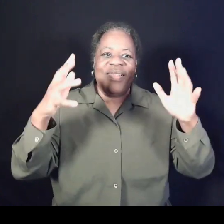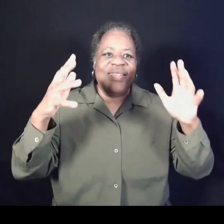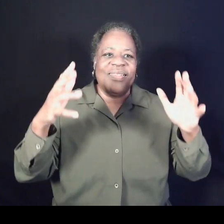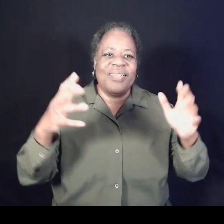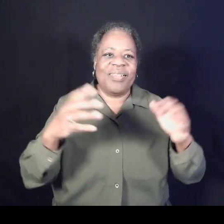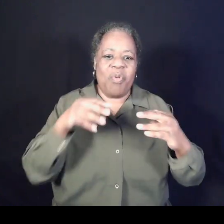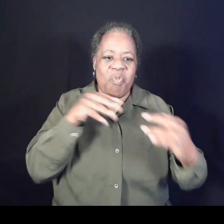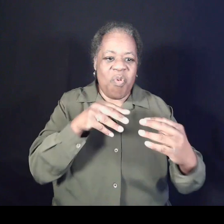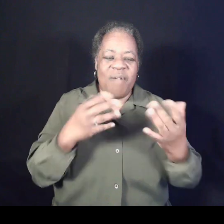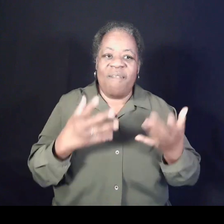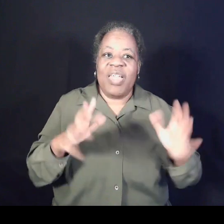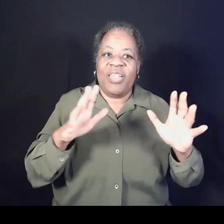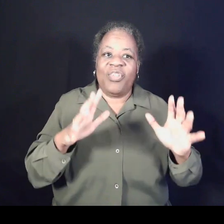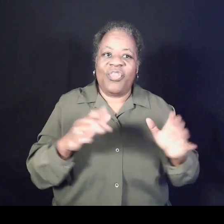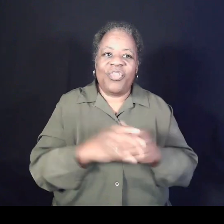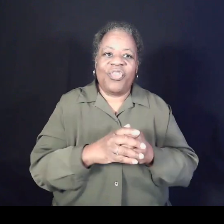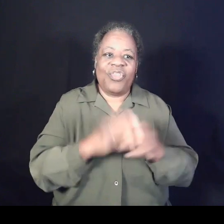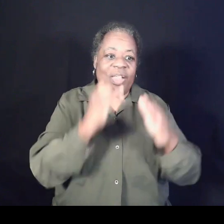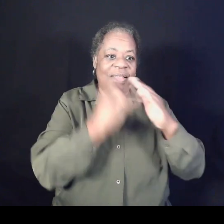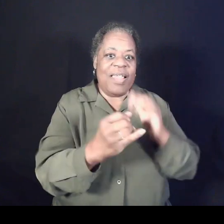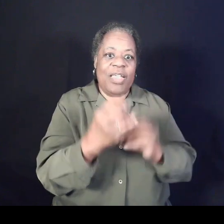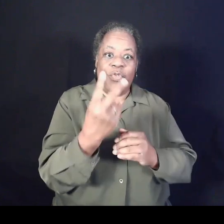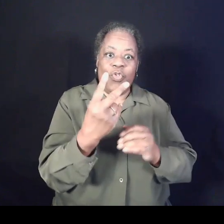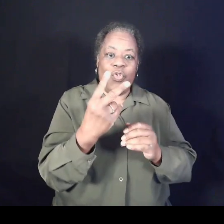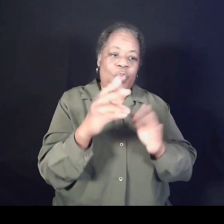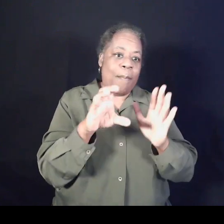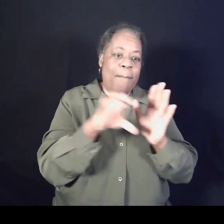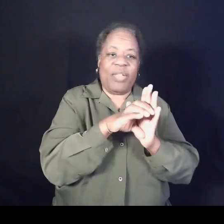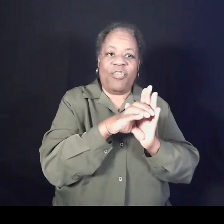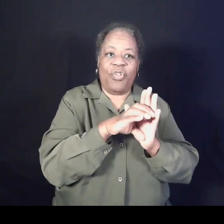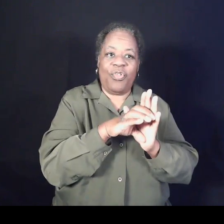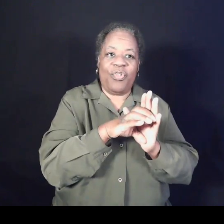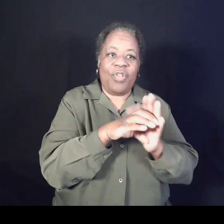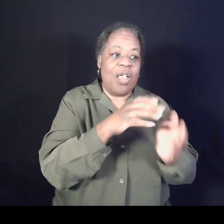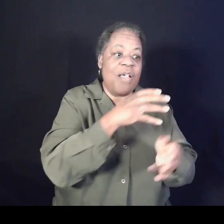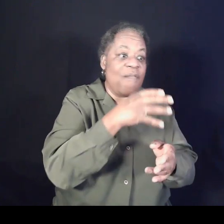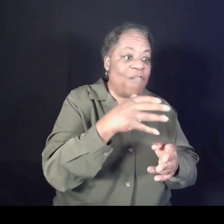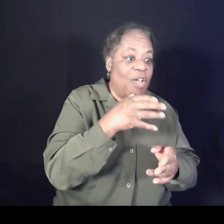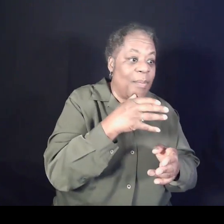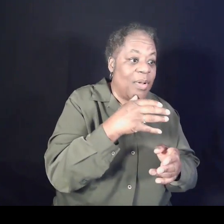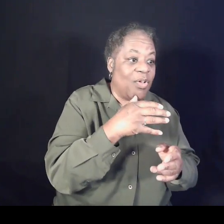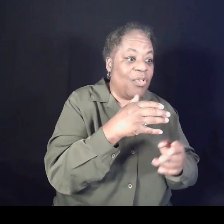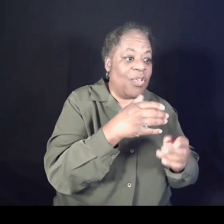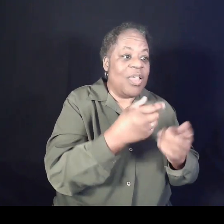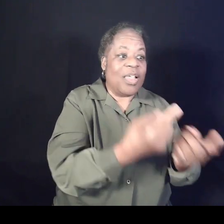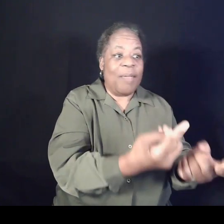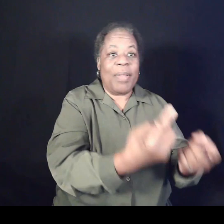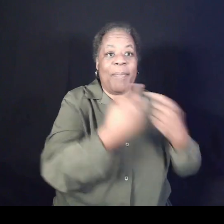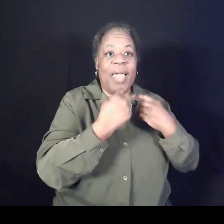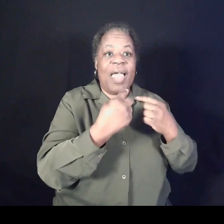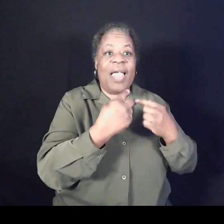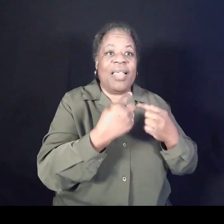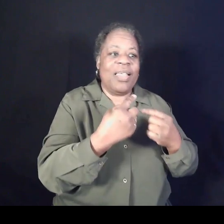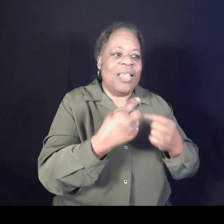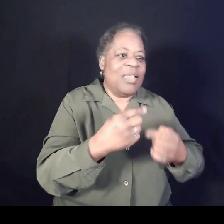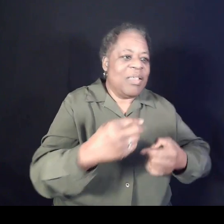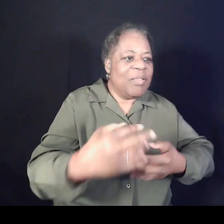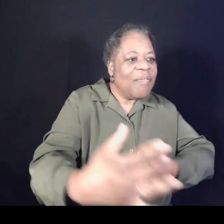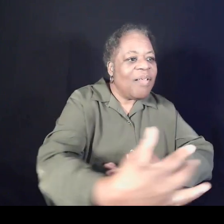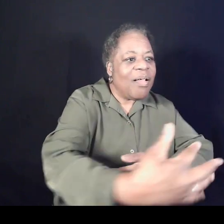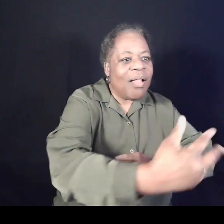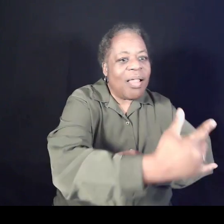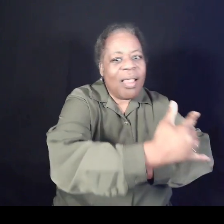Isaiah uses two vivid word pictures here. Farmers returning from the fields, their arms overflowing with